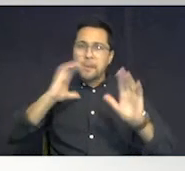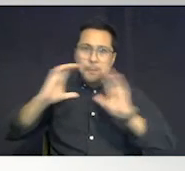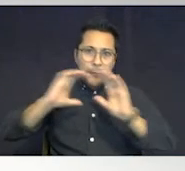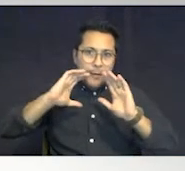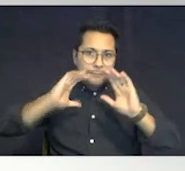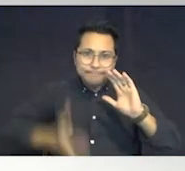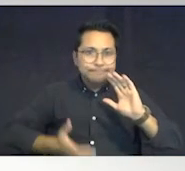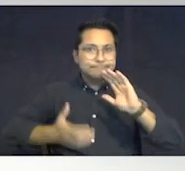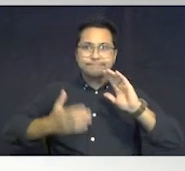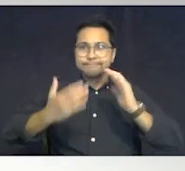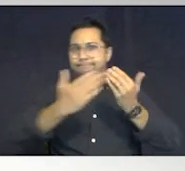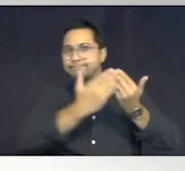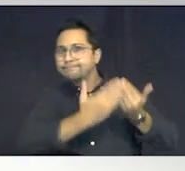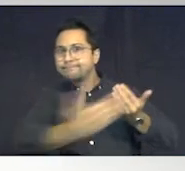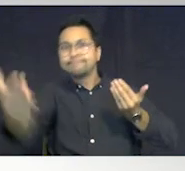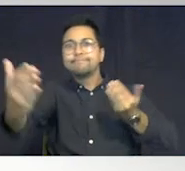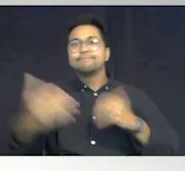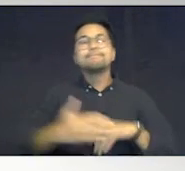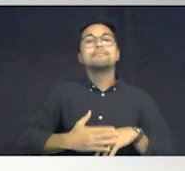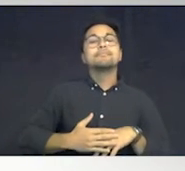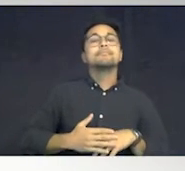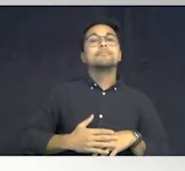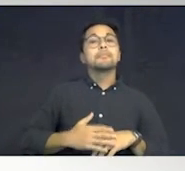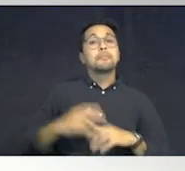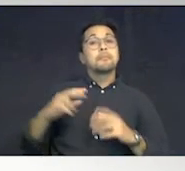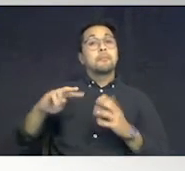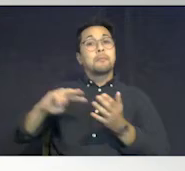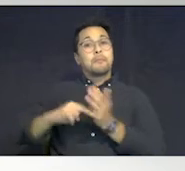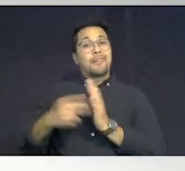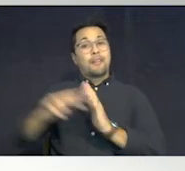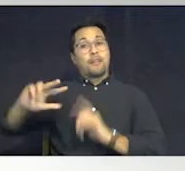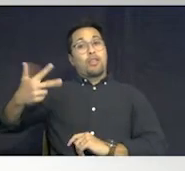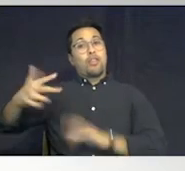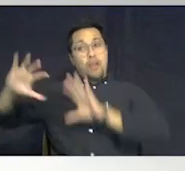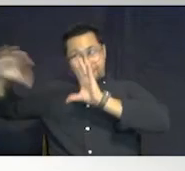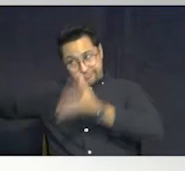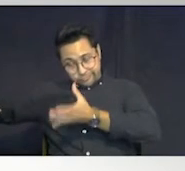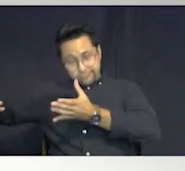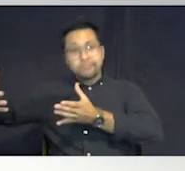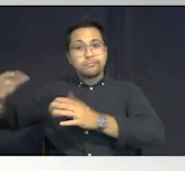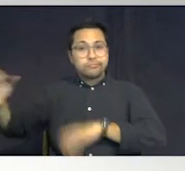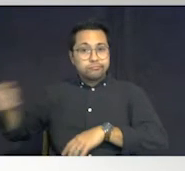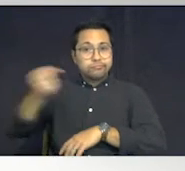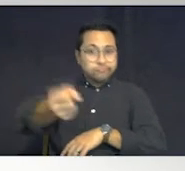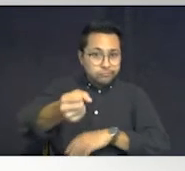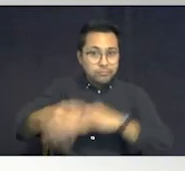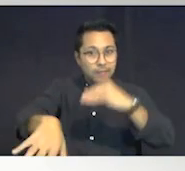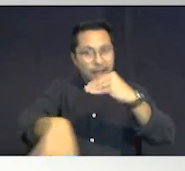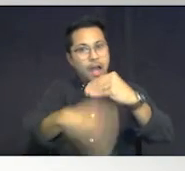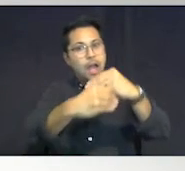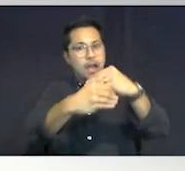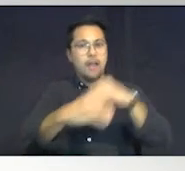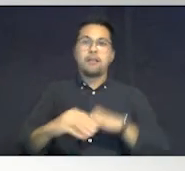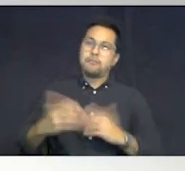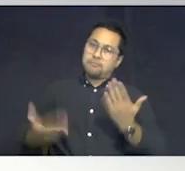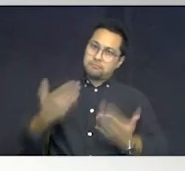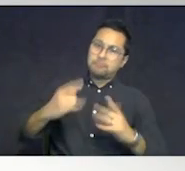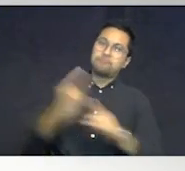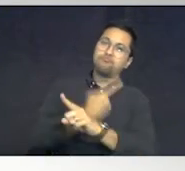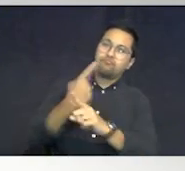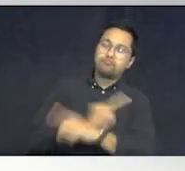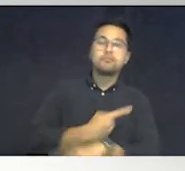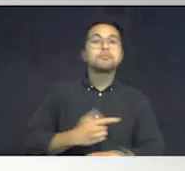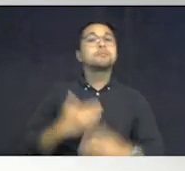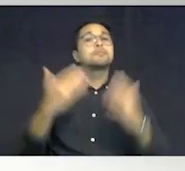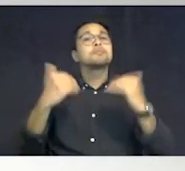communication, and so a third-party intervention option may be appropriate in this stage. So we're going to begin with mediation models,